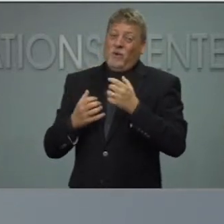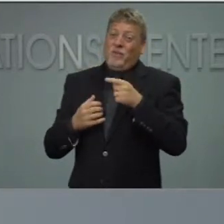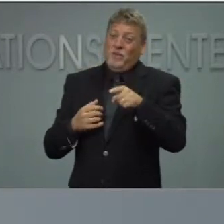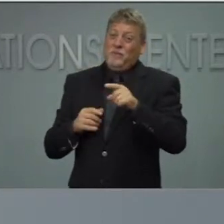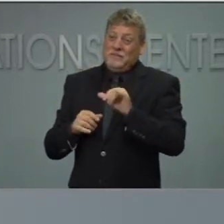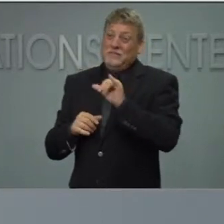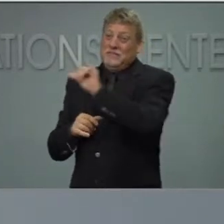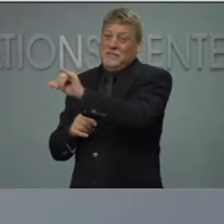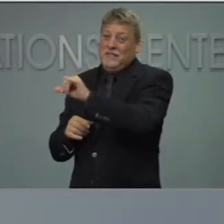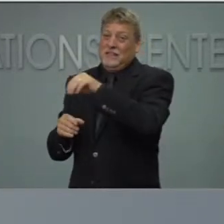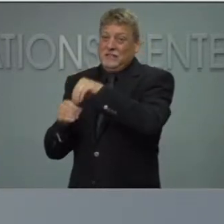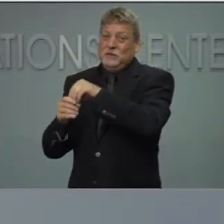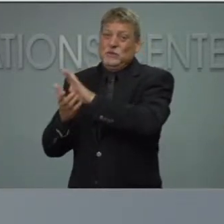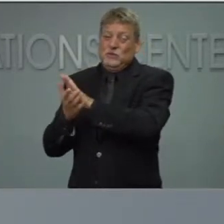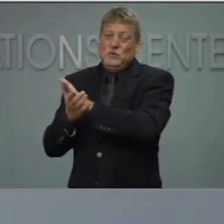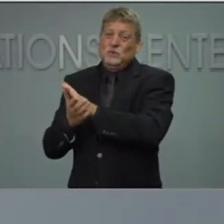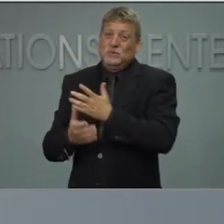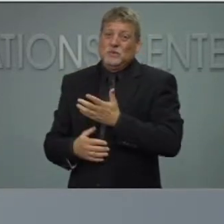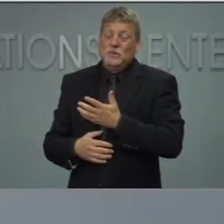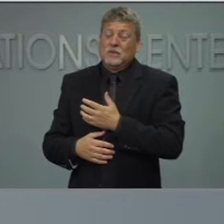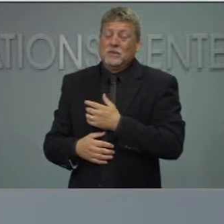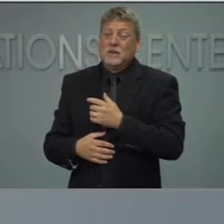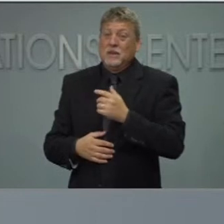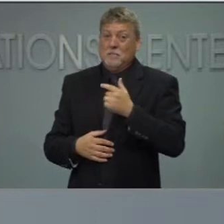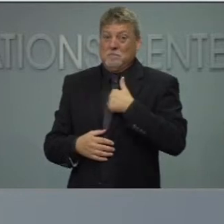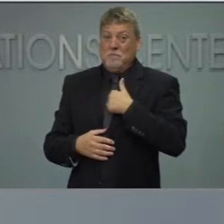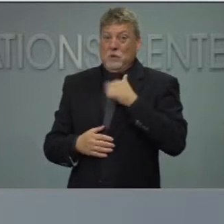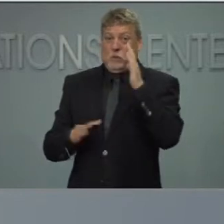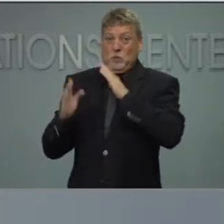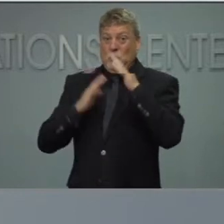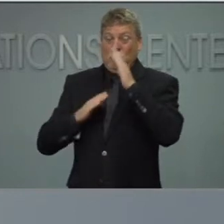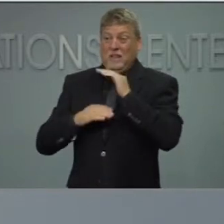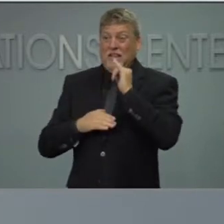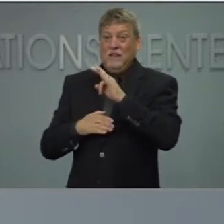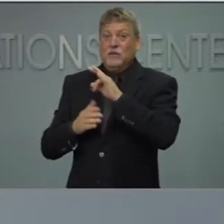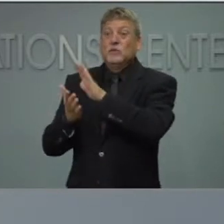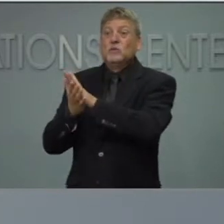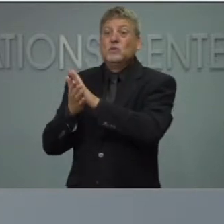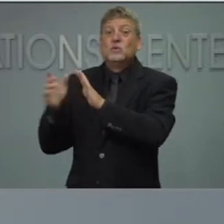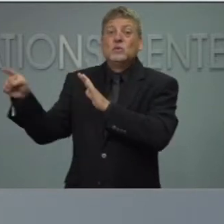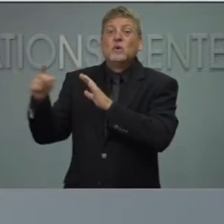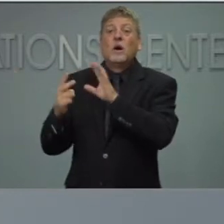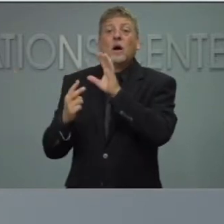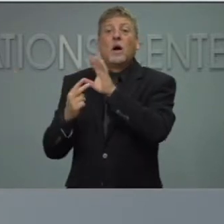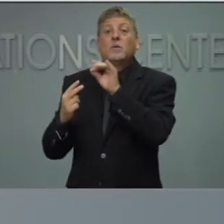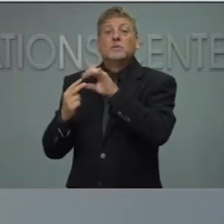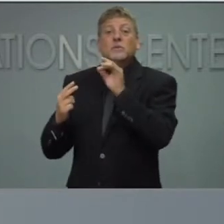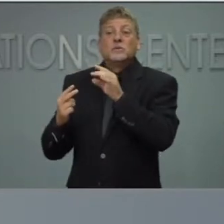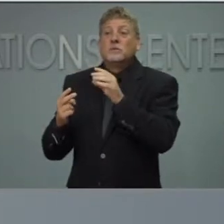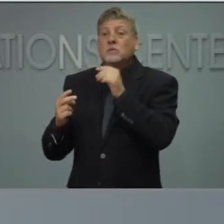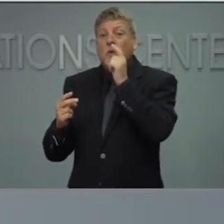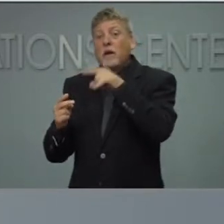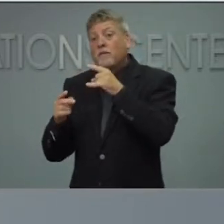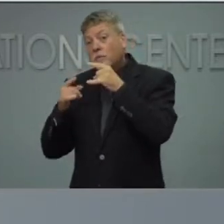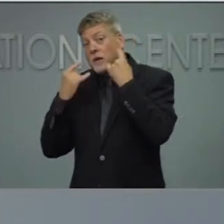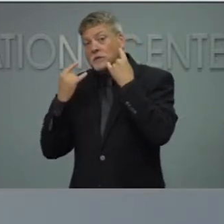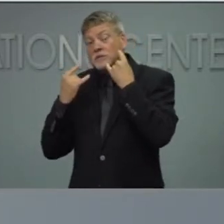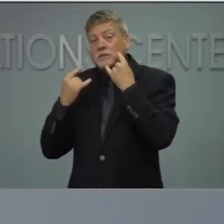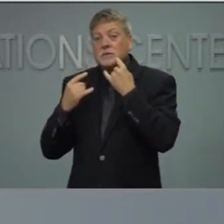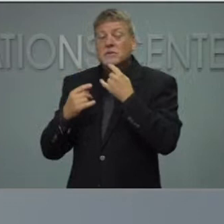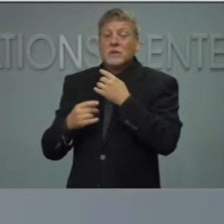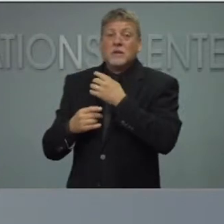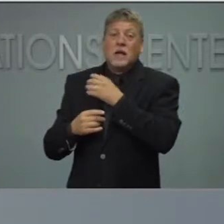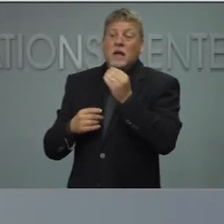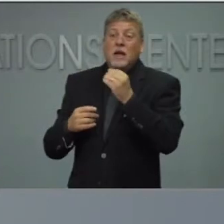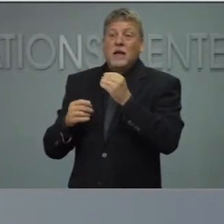there's probably a danger if in schools that are not requiring masks, that some parents who want to make sure they're protected may